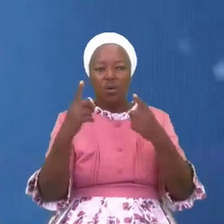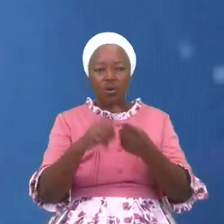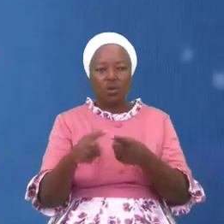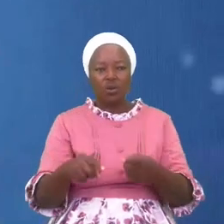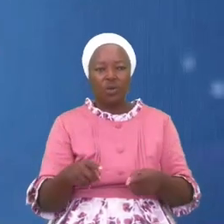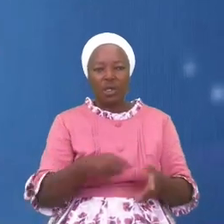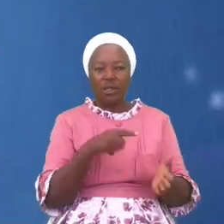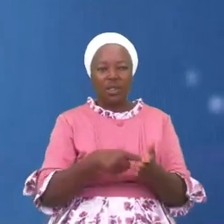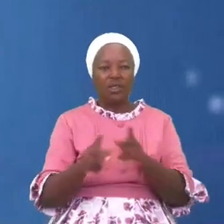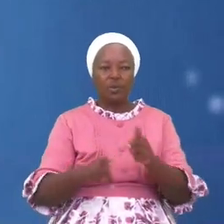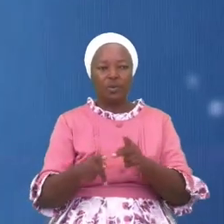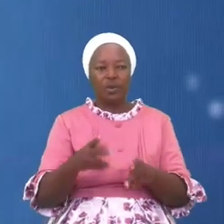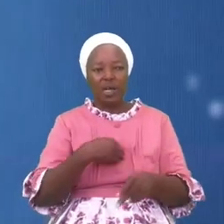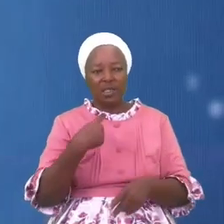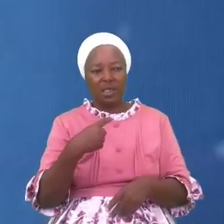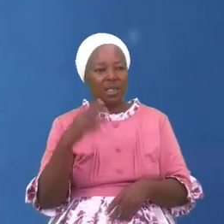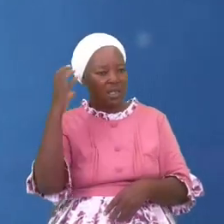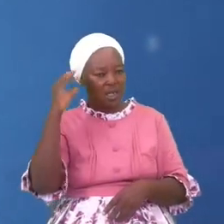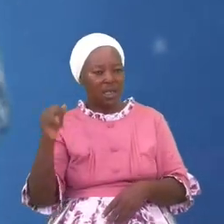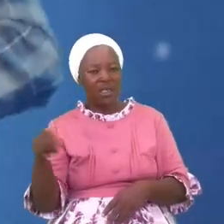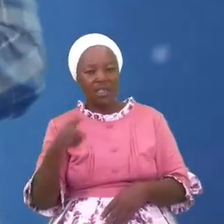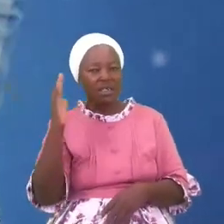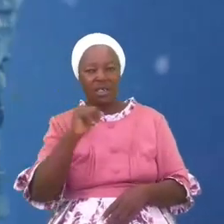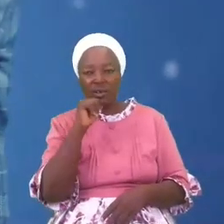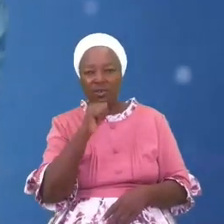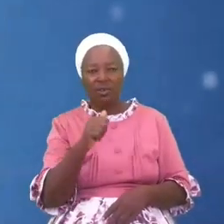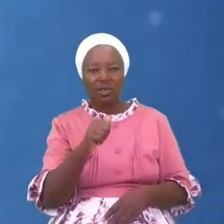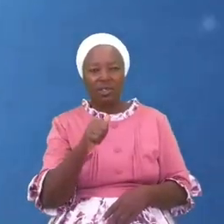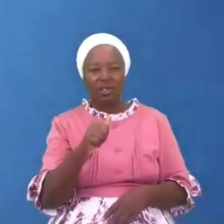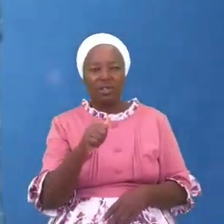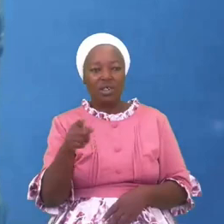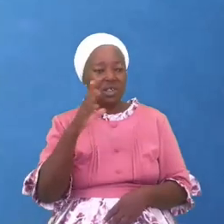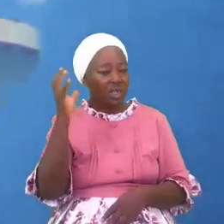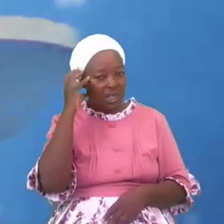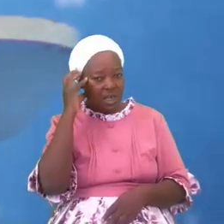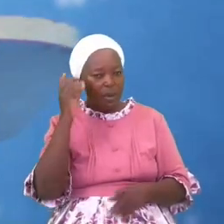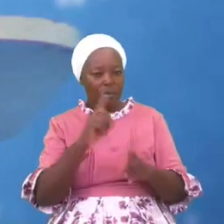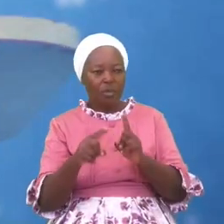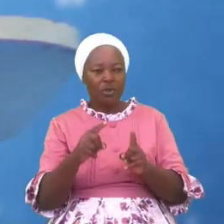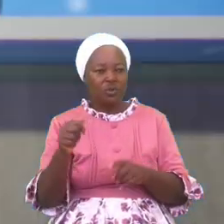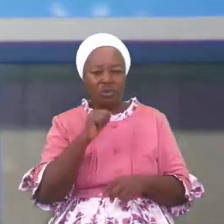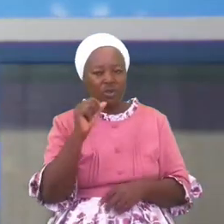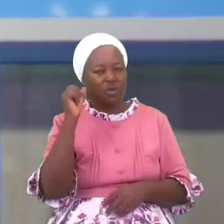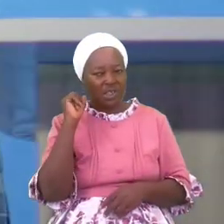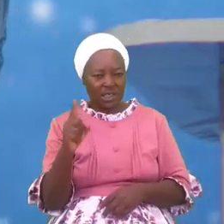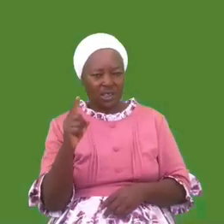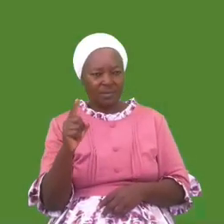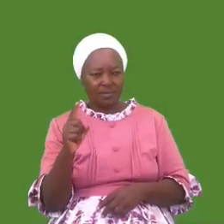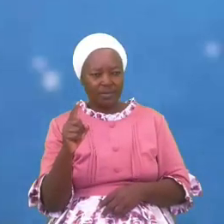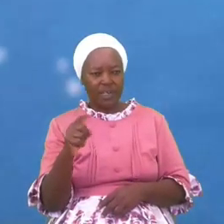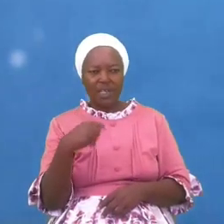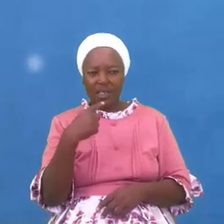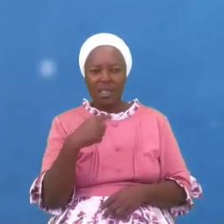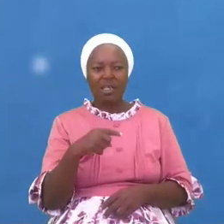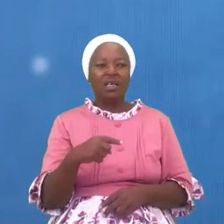not understand. Why didn't they understand? They were holding to the old era. They were holding